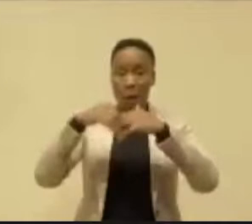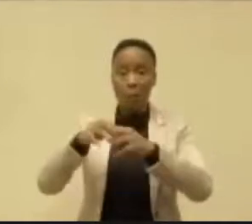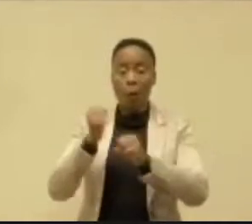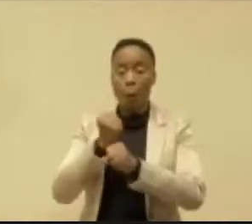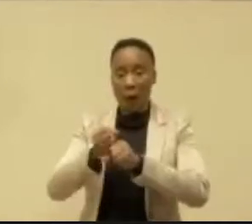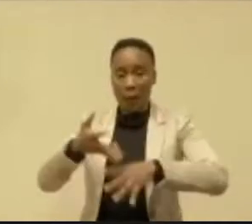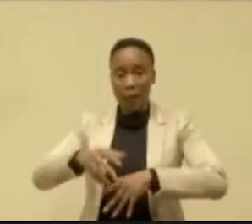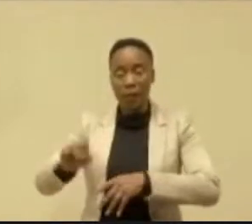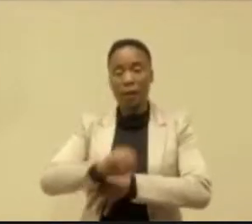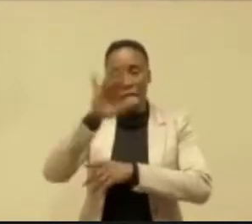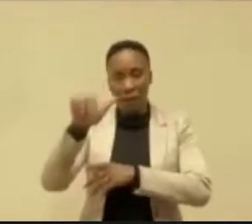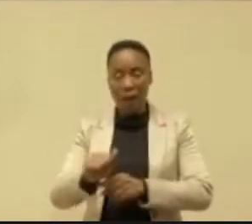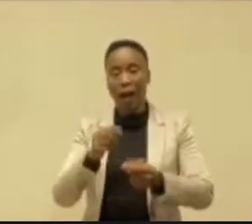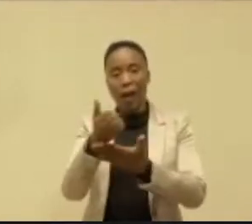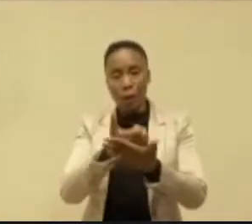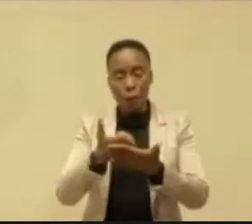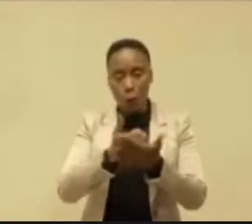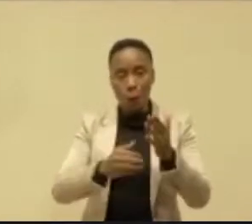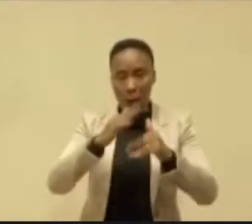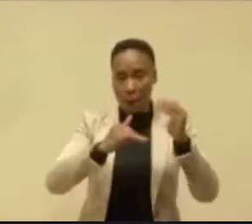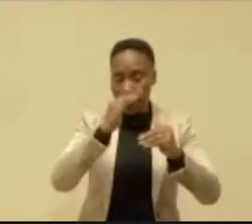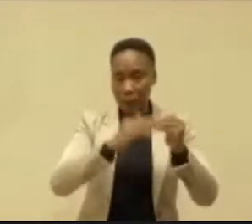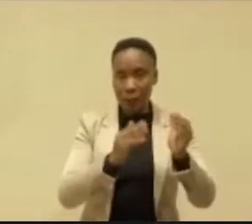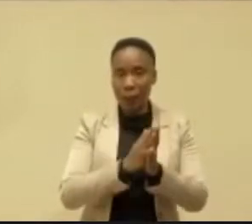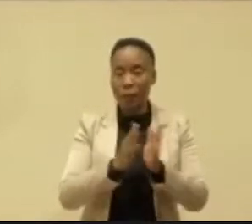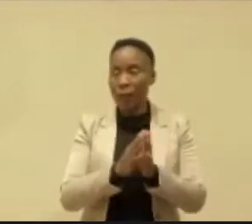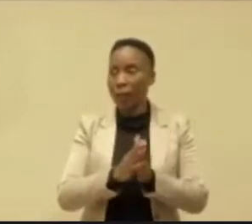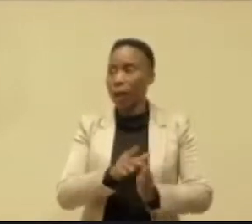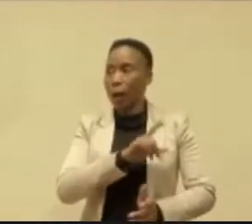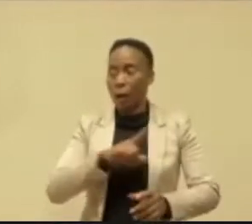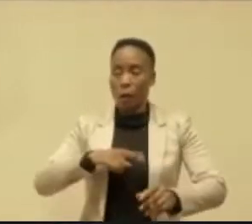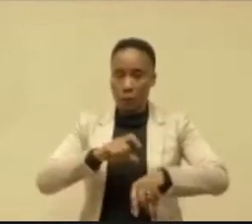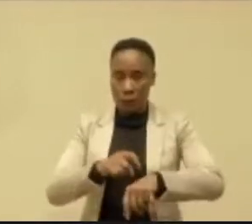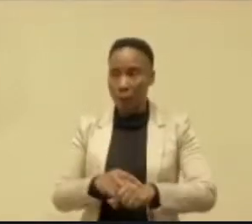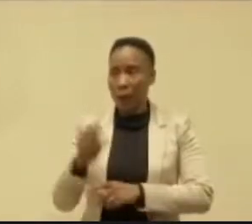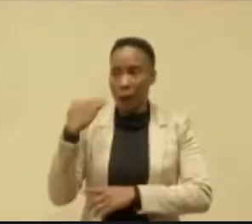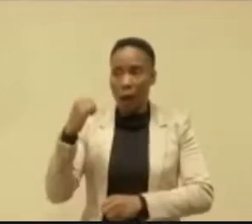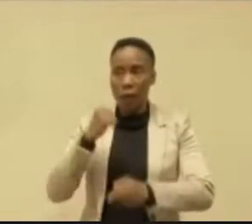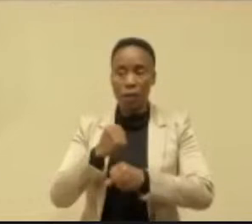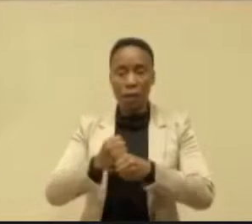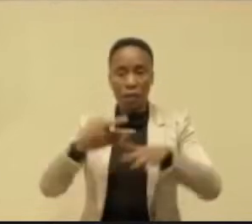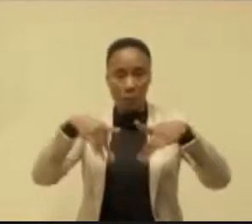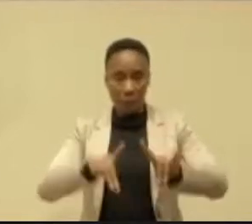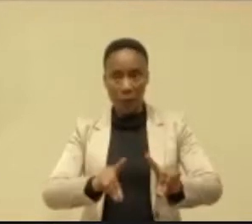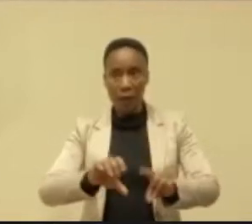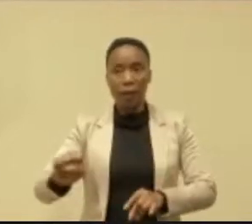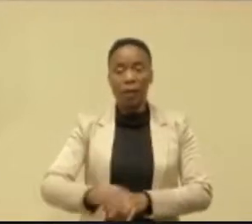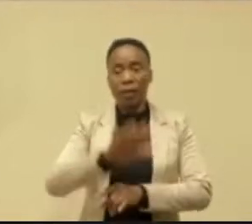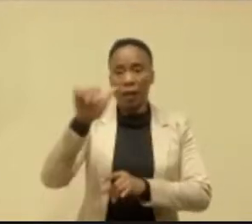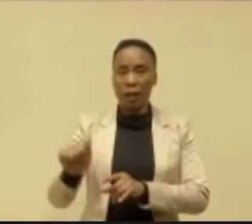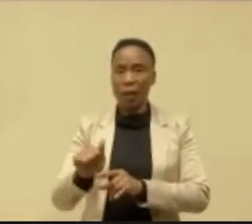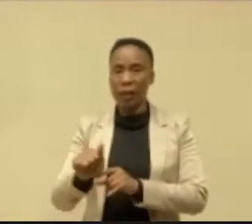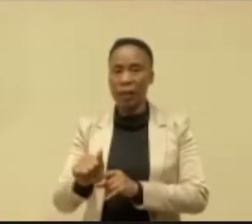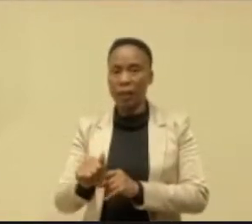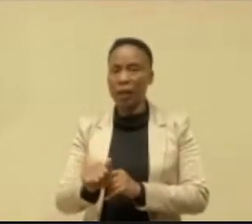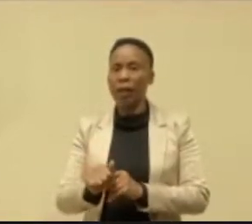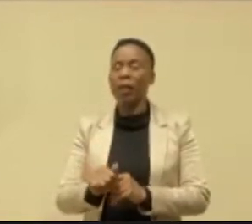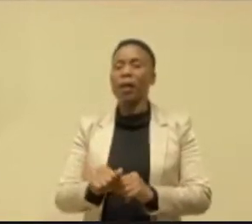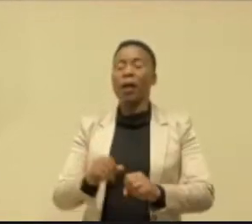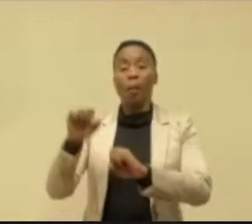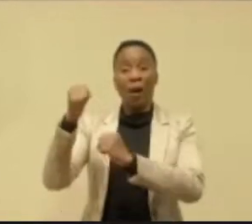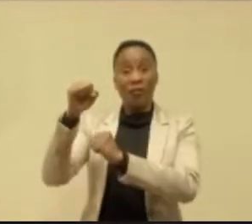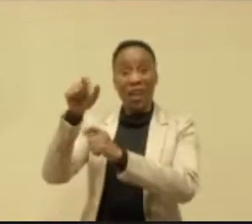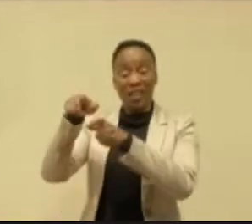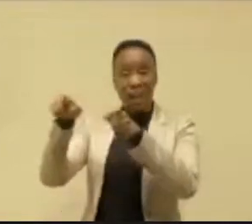based on long-term lasting prosperity in the last year chef person south africa manufactured south african manufacturers have